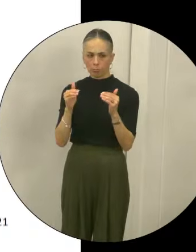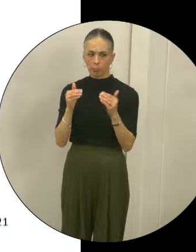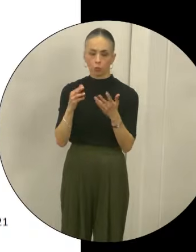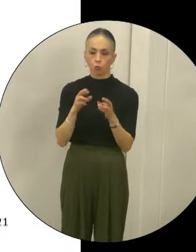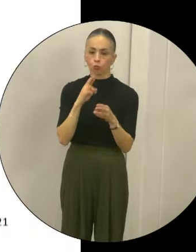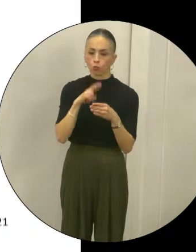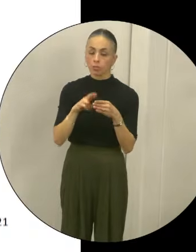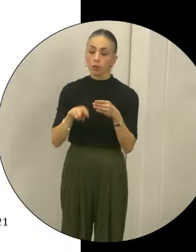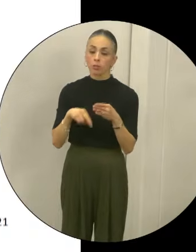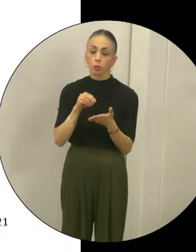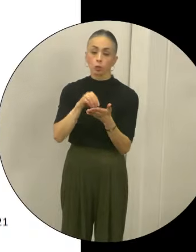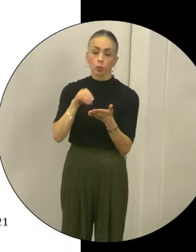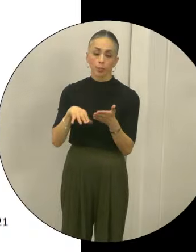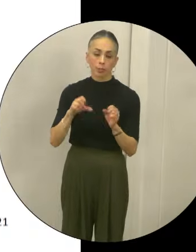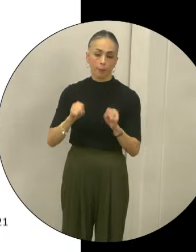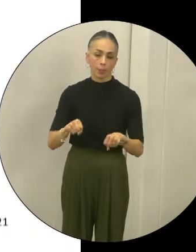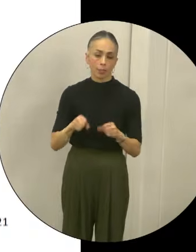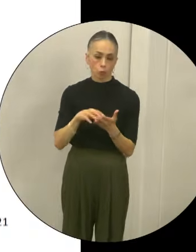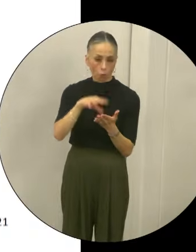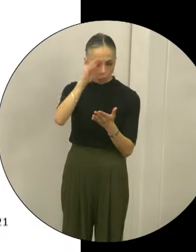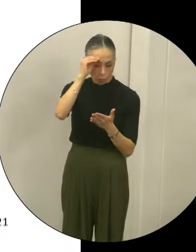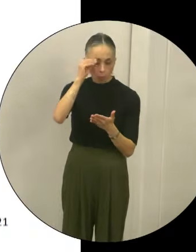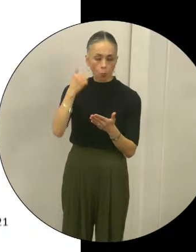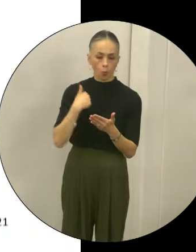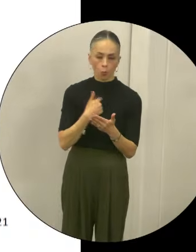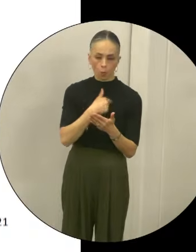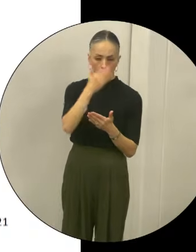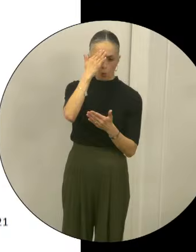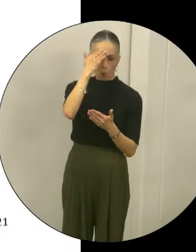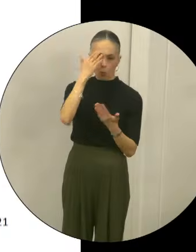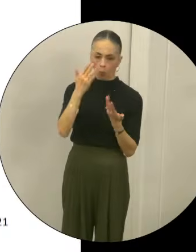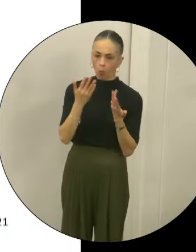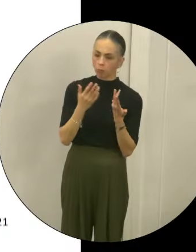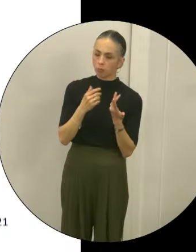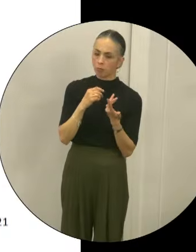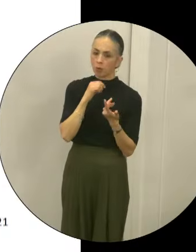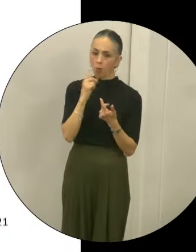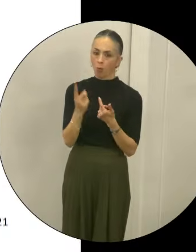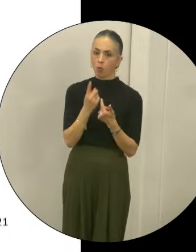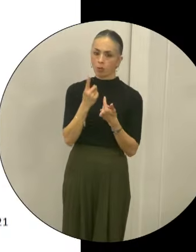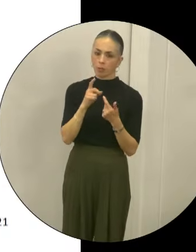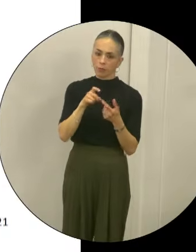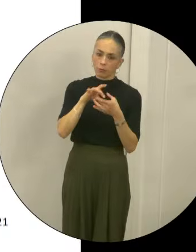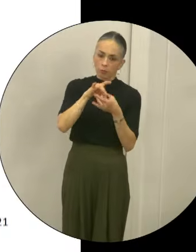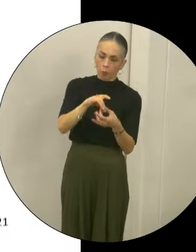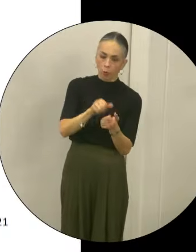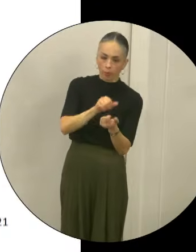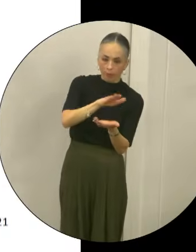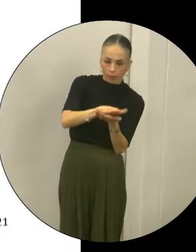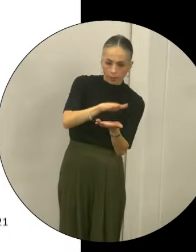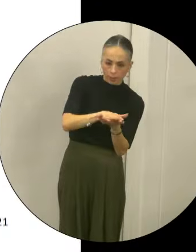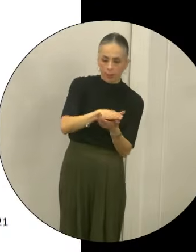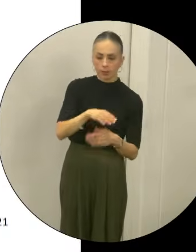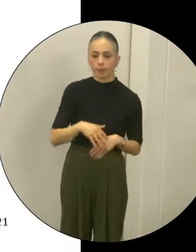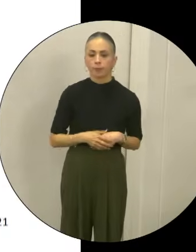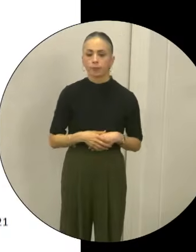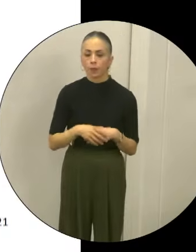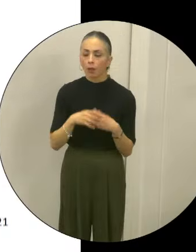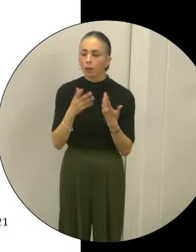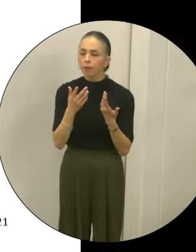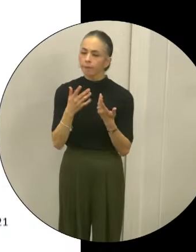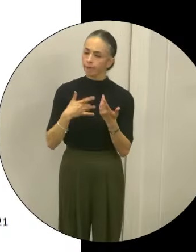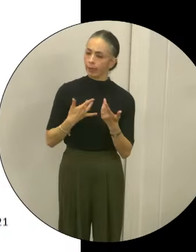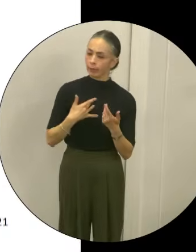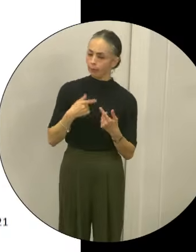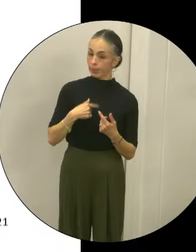When it comes to a student's ability to learn, we know that there are some non-academic factors that assist in determining the ability to succeed. A key element of this is the feeling of